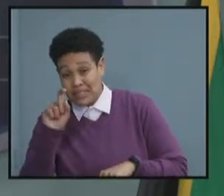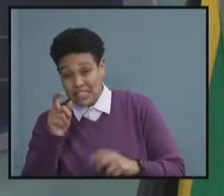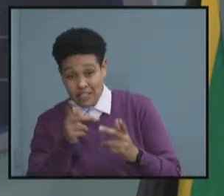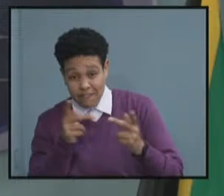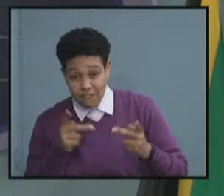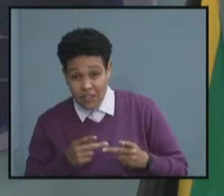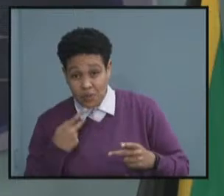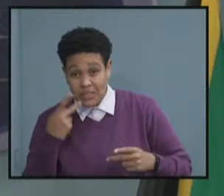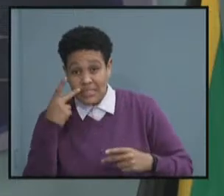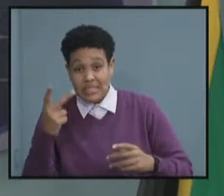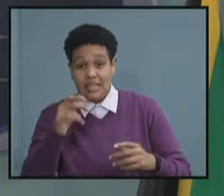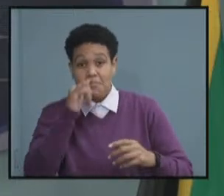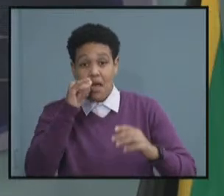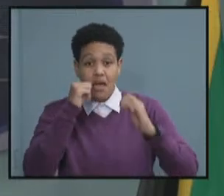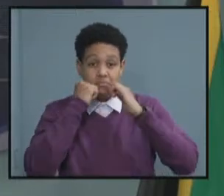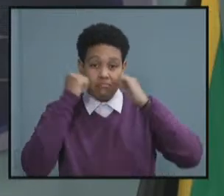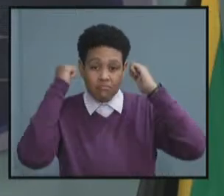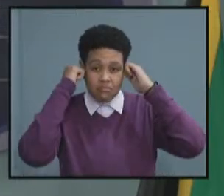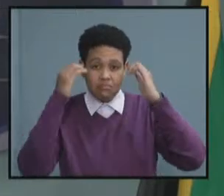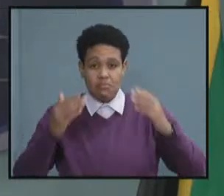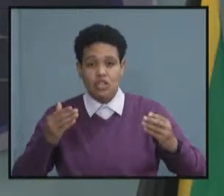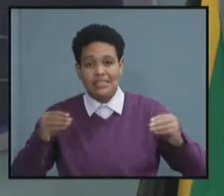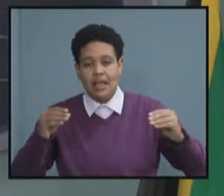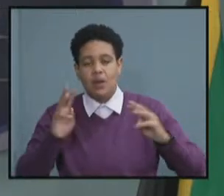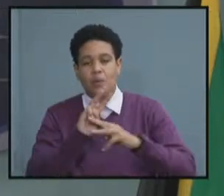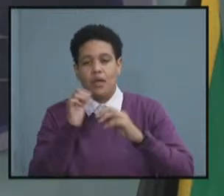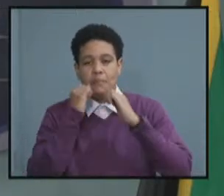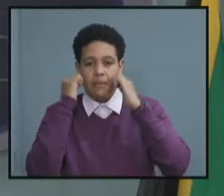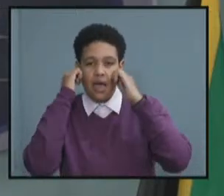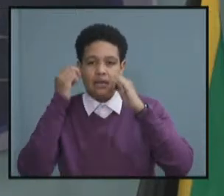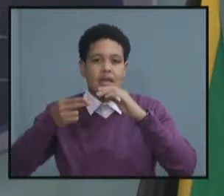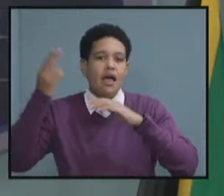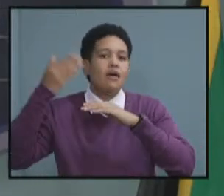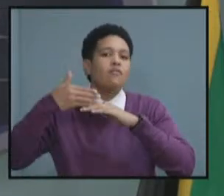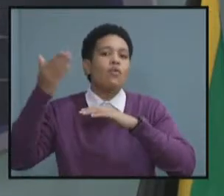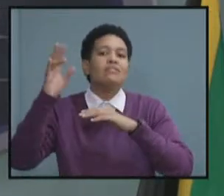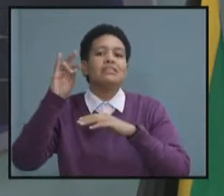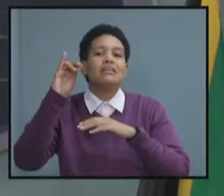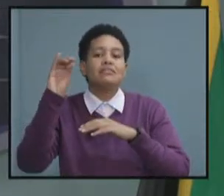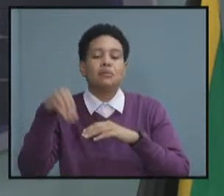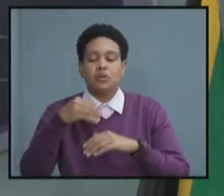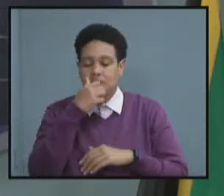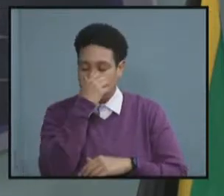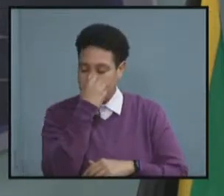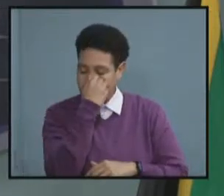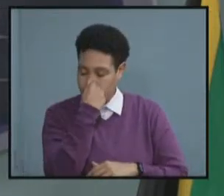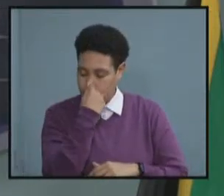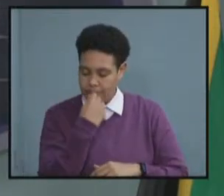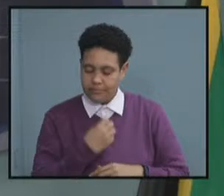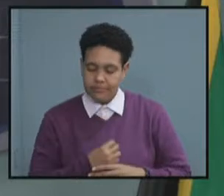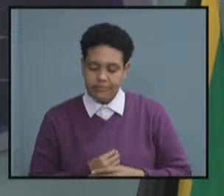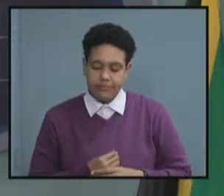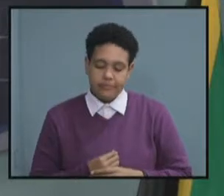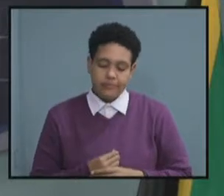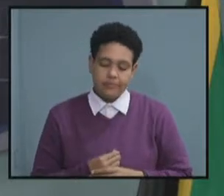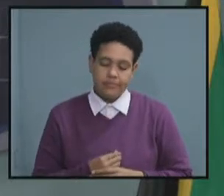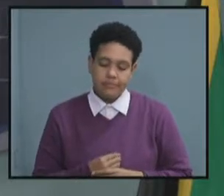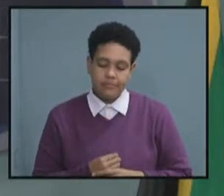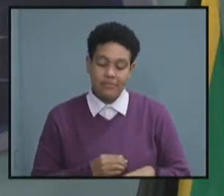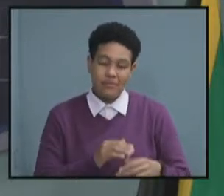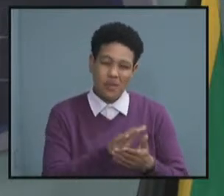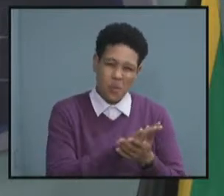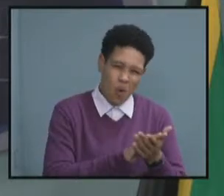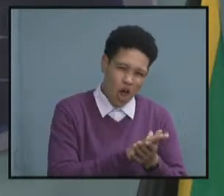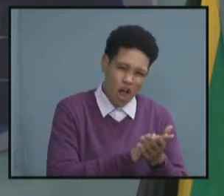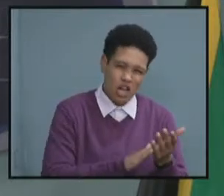are wearing masks. I have over 70%. The presence of washing areas and